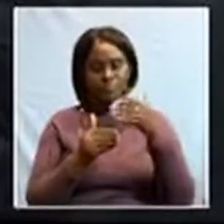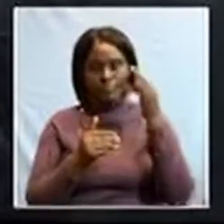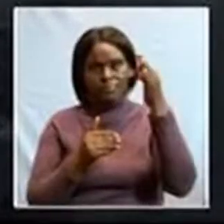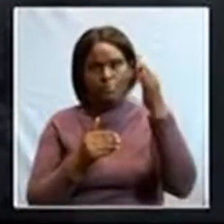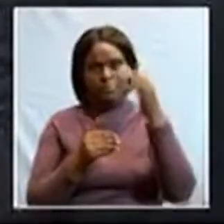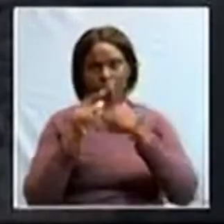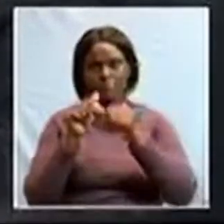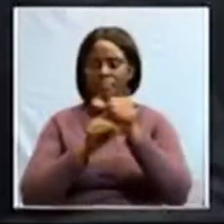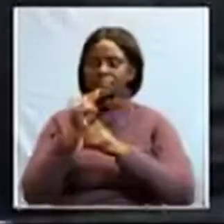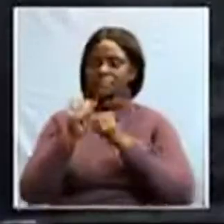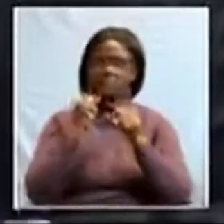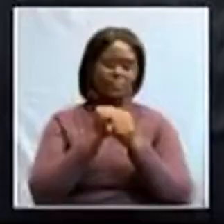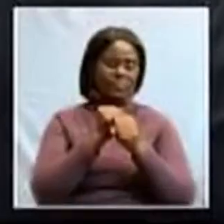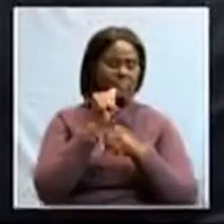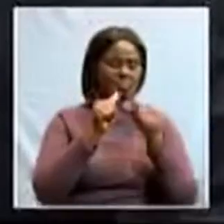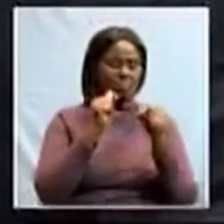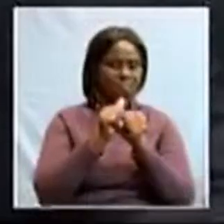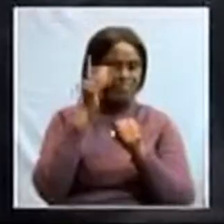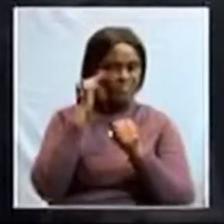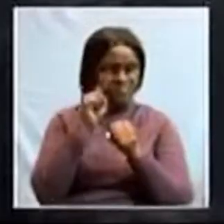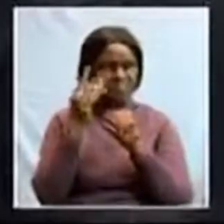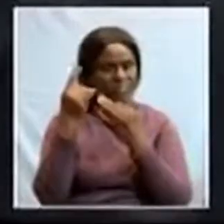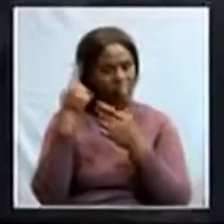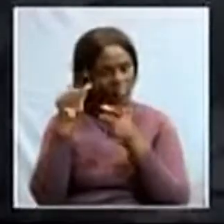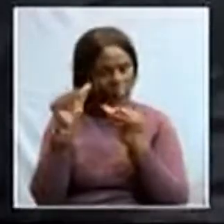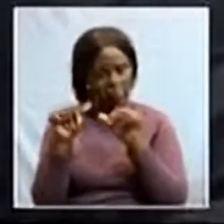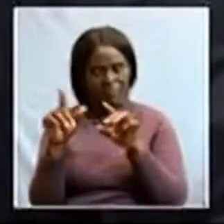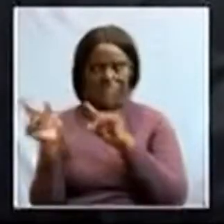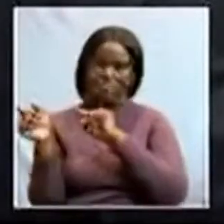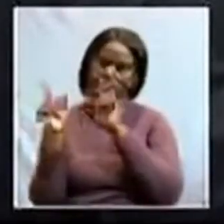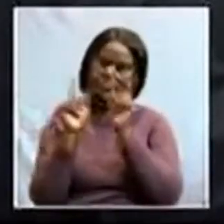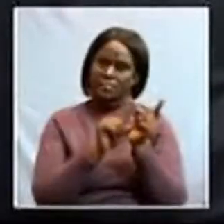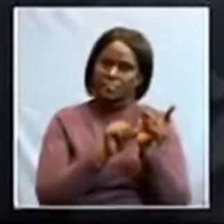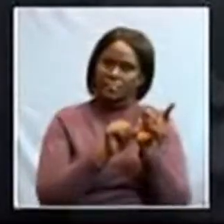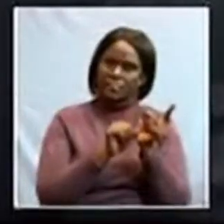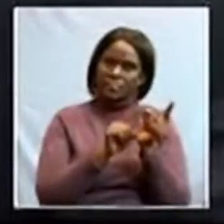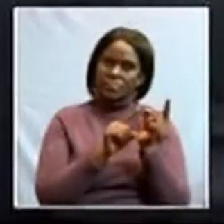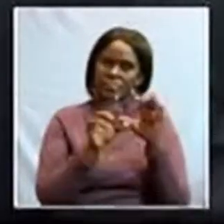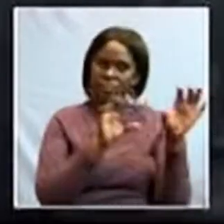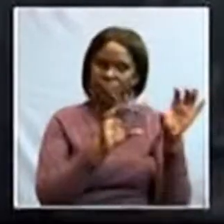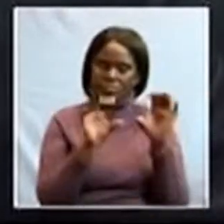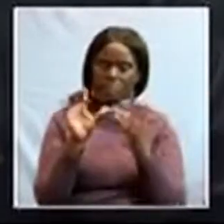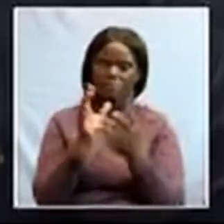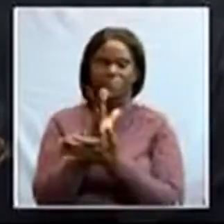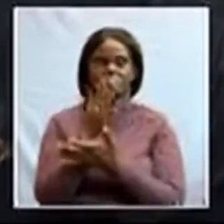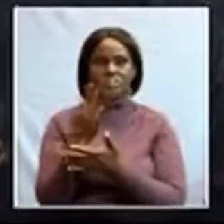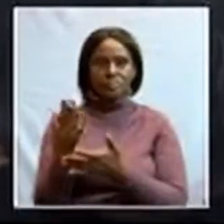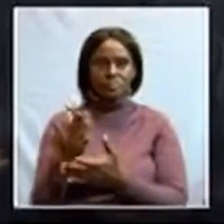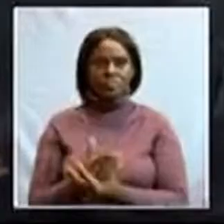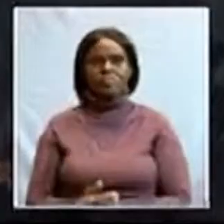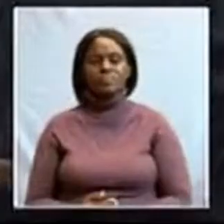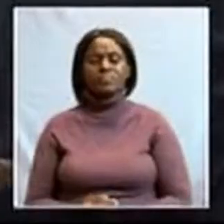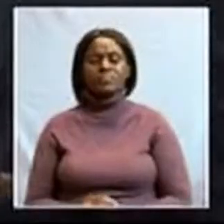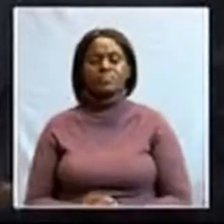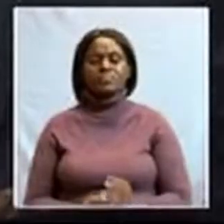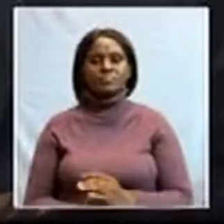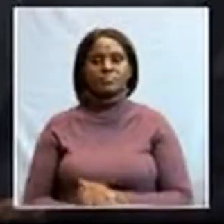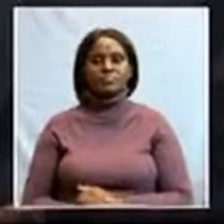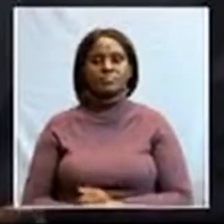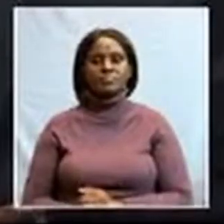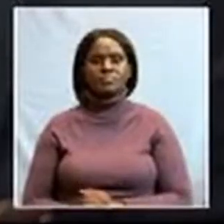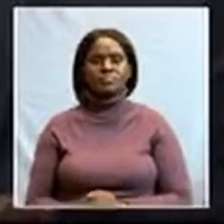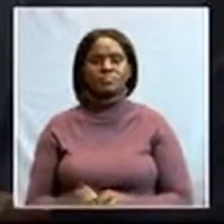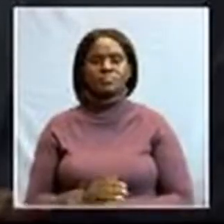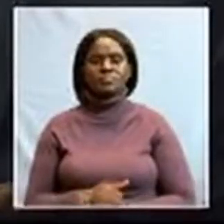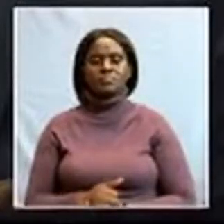Year in, year out. Why should you wait for the auditors for you to do the right thing? My question,